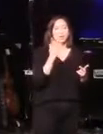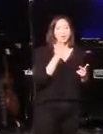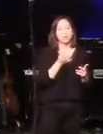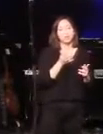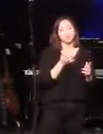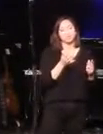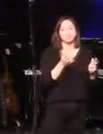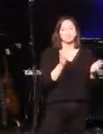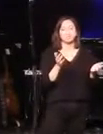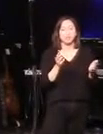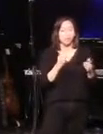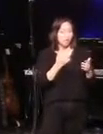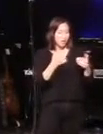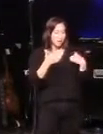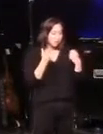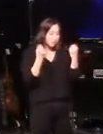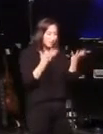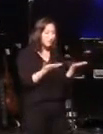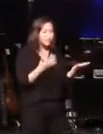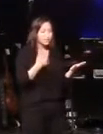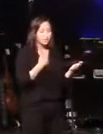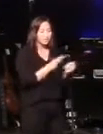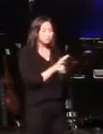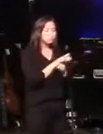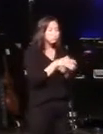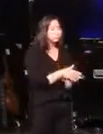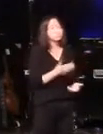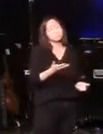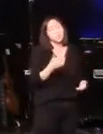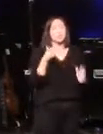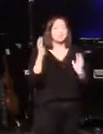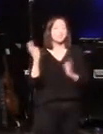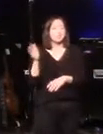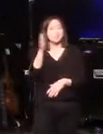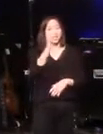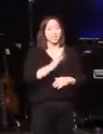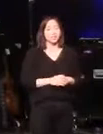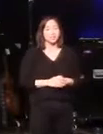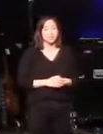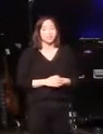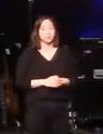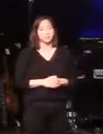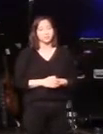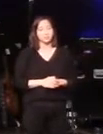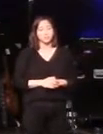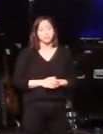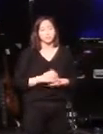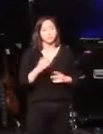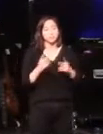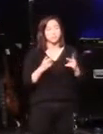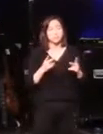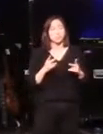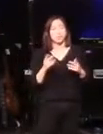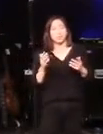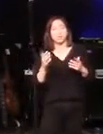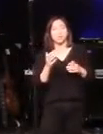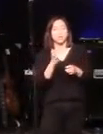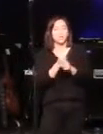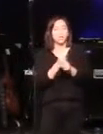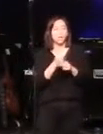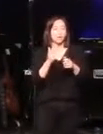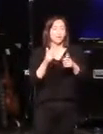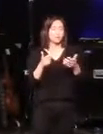their needs are met, therefore they don't need God. Shown over and over again. Soon as Israel got in the promised land and their flocks grew and everything was